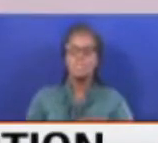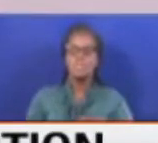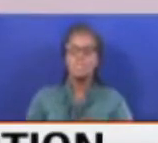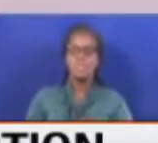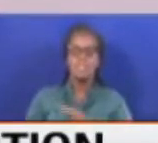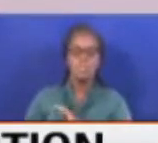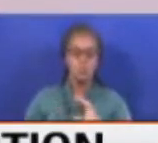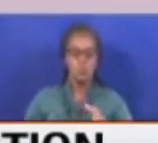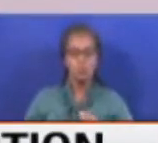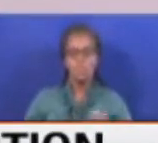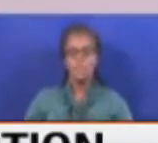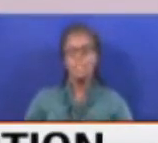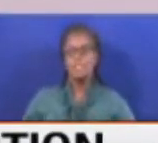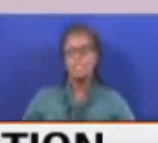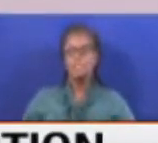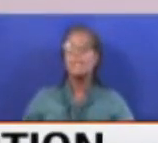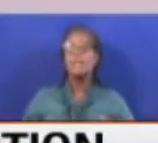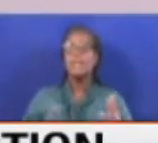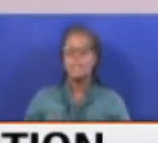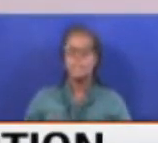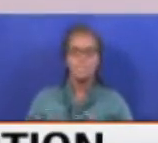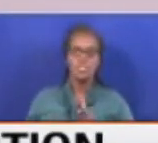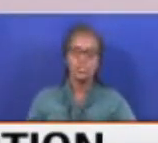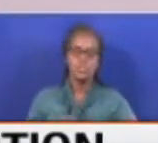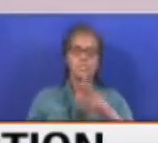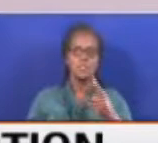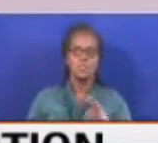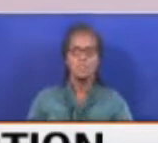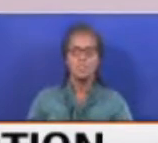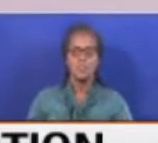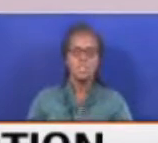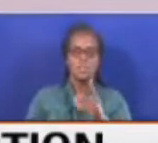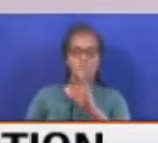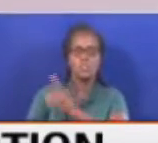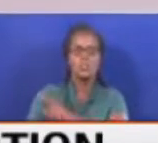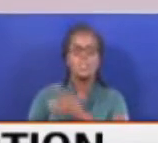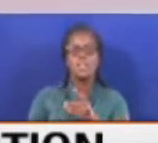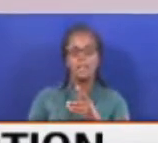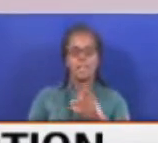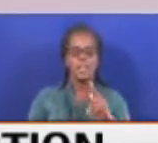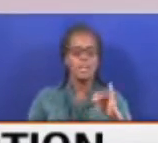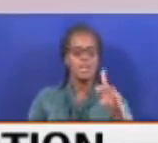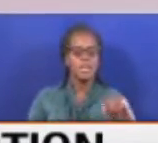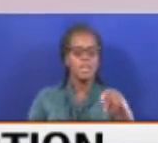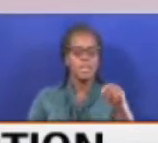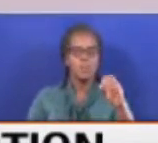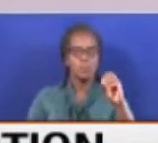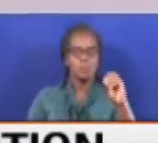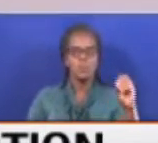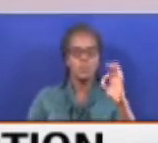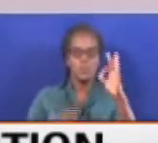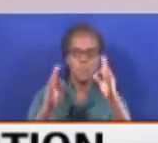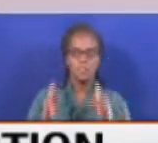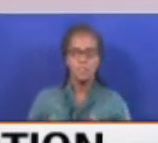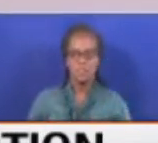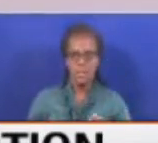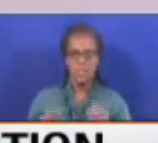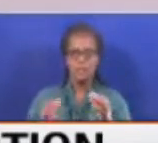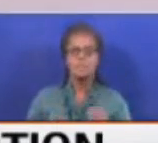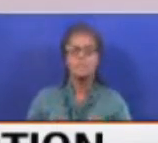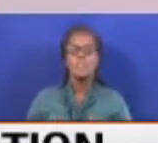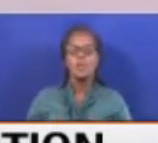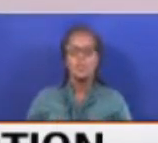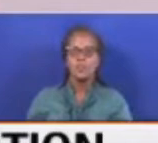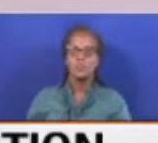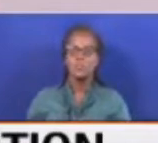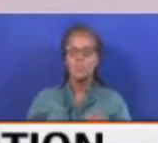Environment and natural resources. Dr. Chris Kipto, the Principal Secretary in the National Treasury, Ms. Amanda Robertson, WASH Team Lead